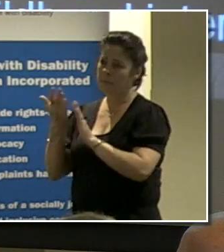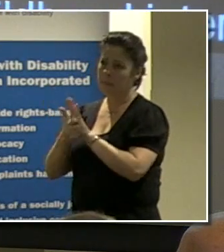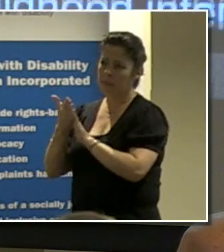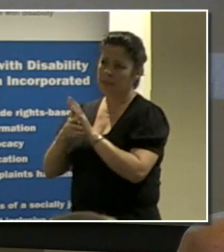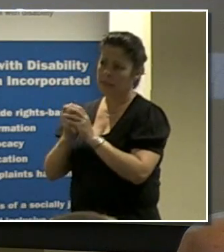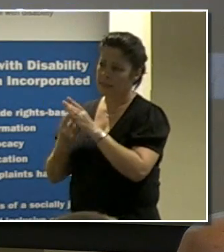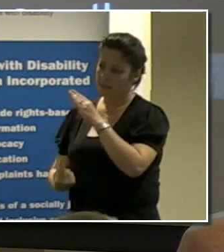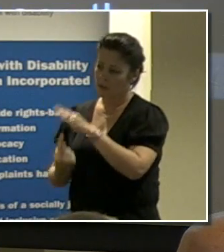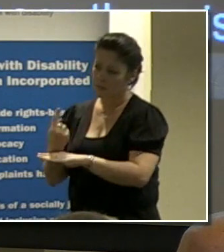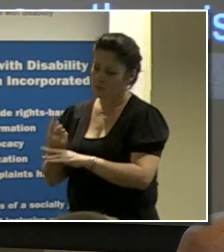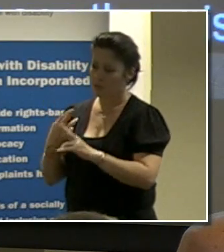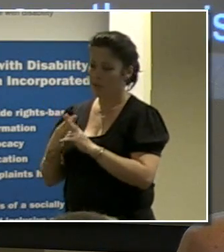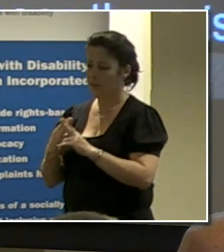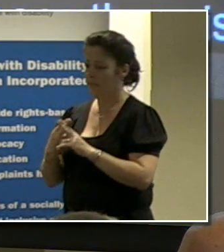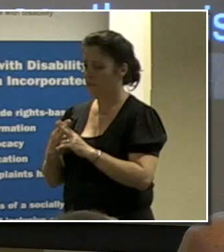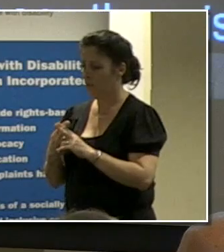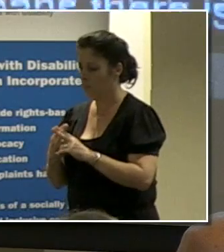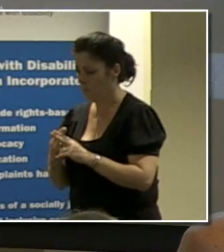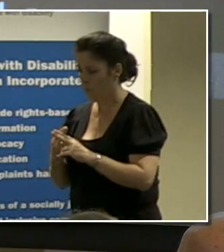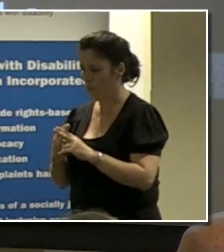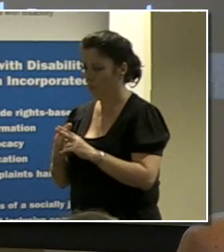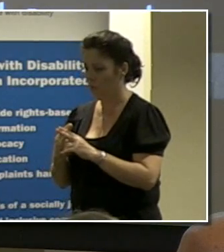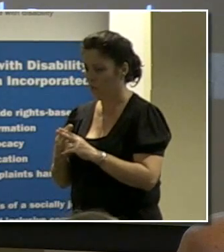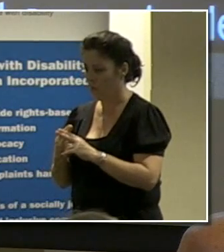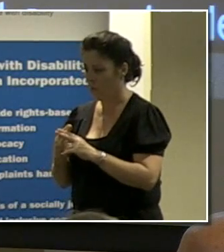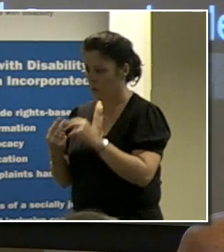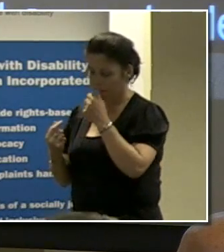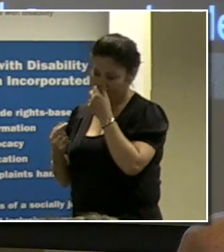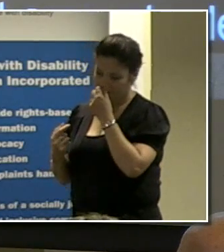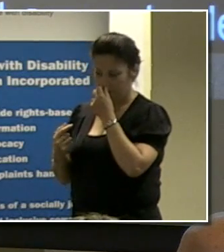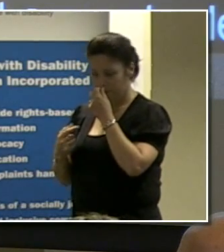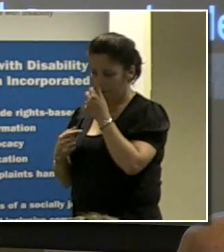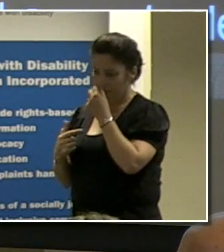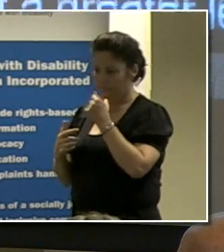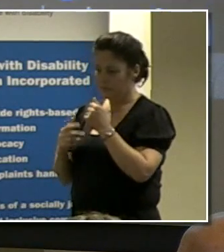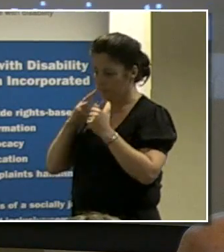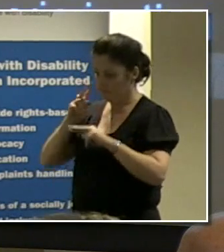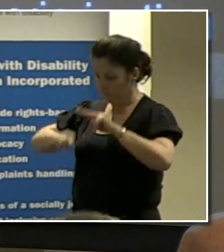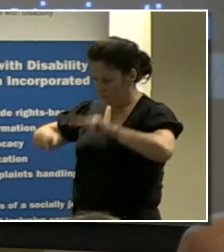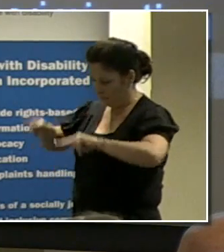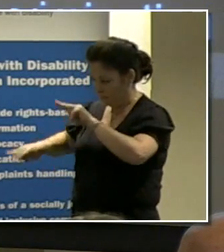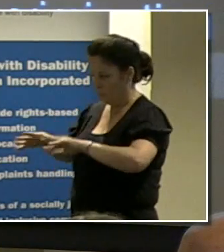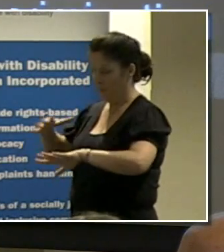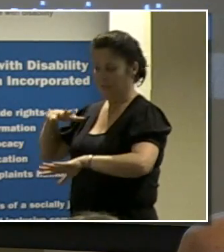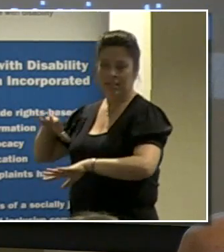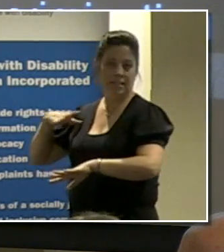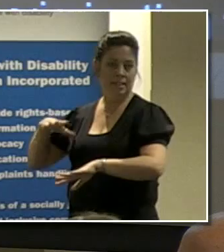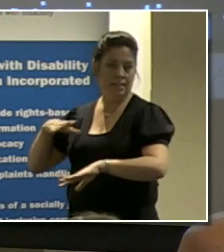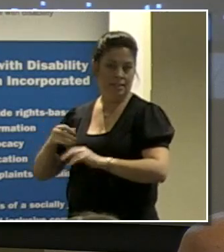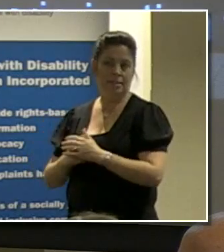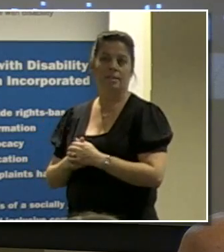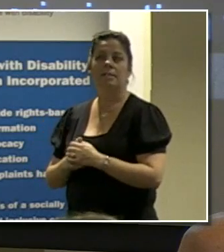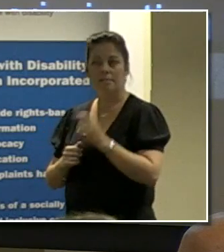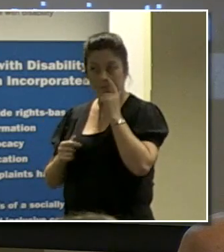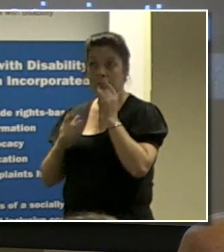to get a greater level of discrimination of need that you would expect when you're dealing with a spectrum disorder. New South